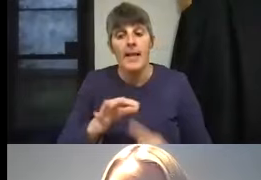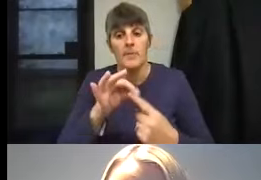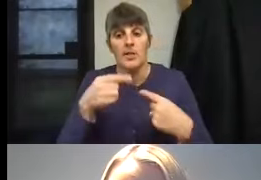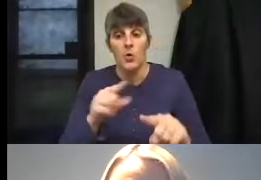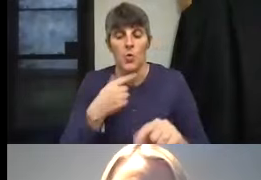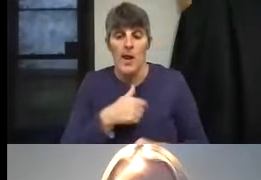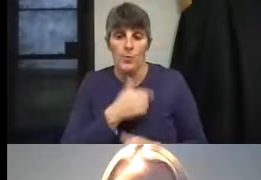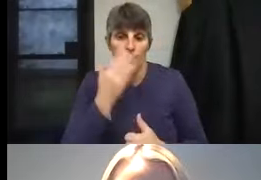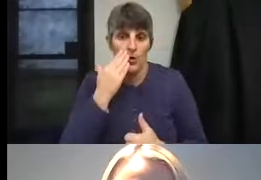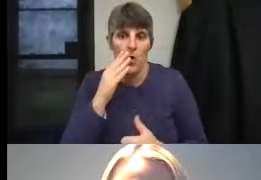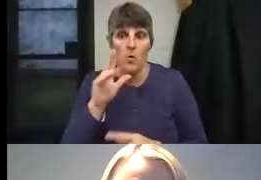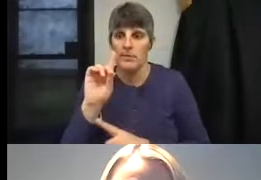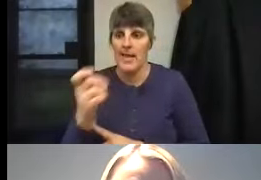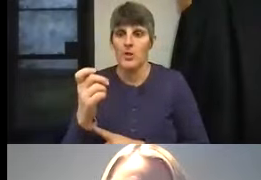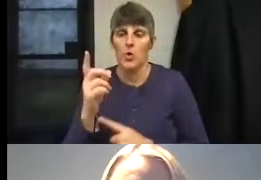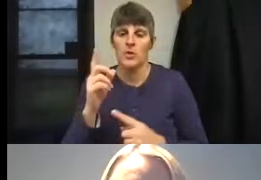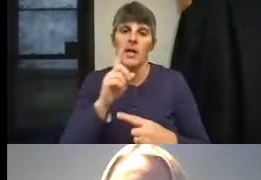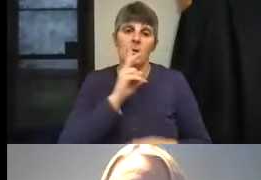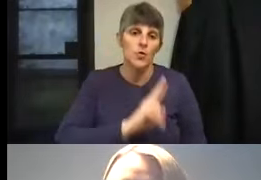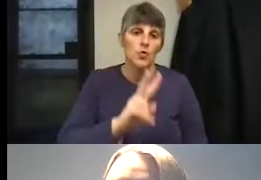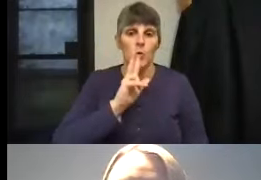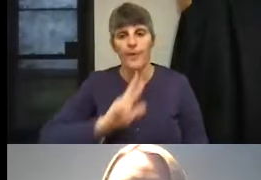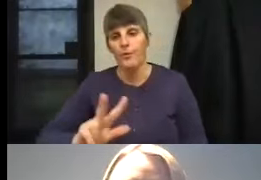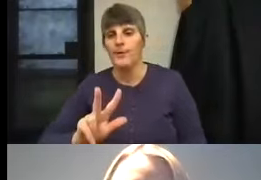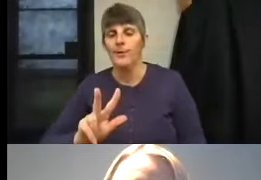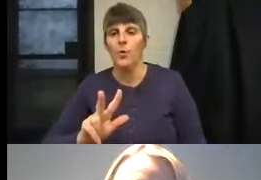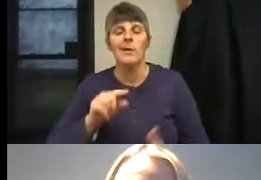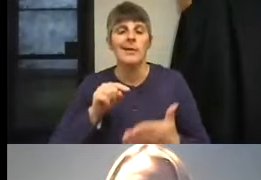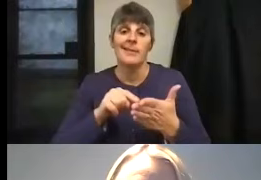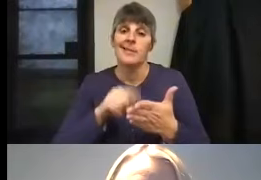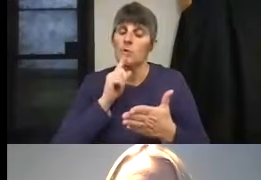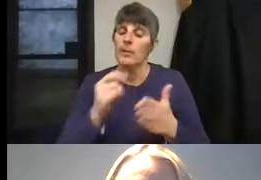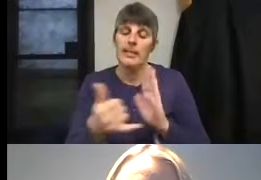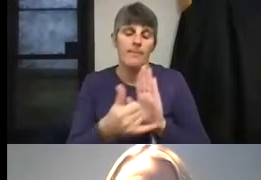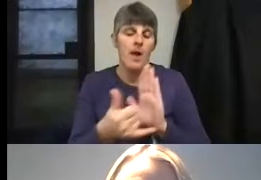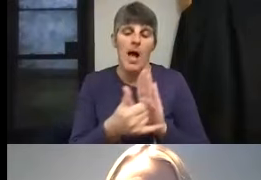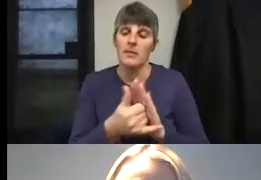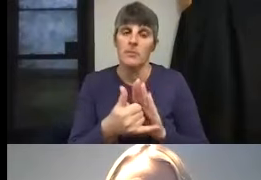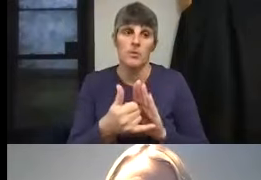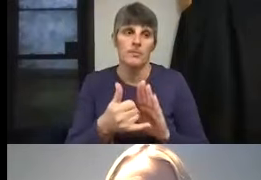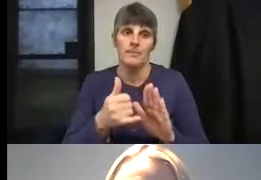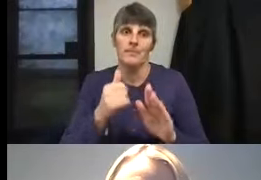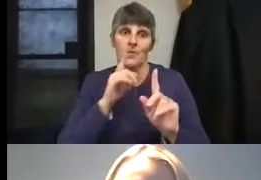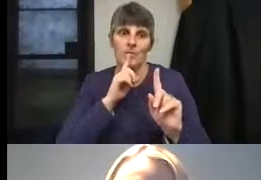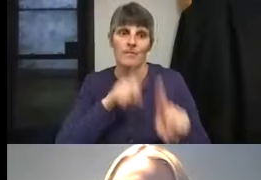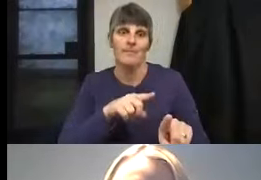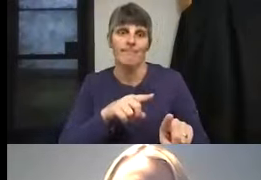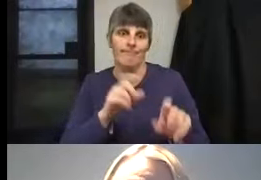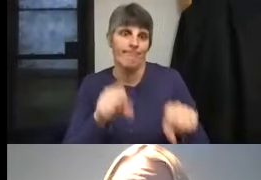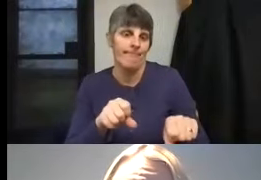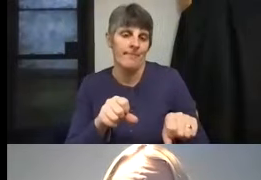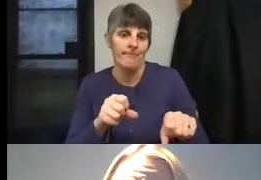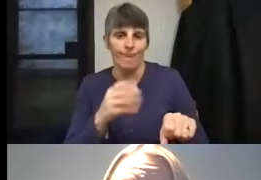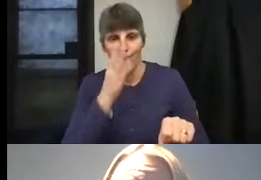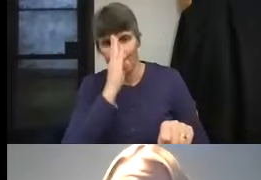we're diagnosing 2- and 3-year-olds, this is really an impossible question to answer. We